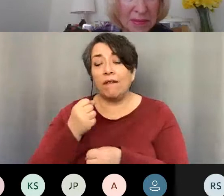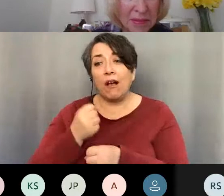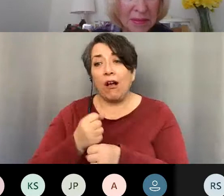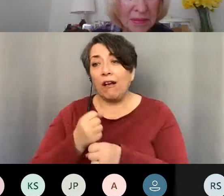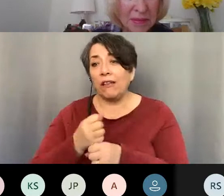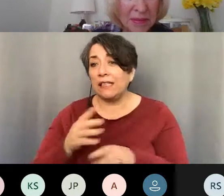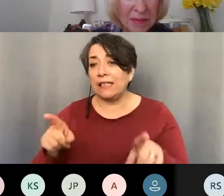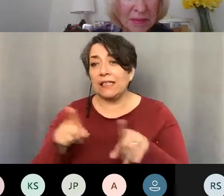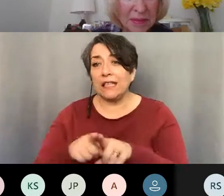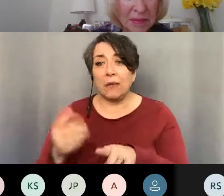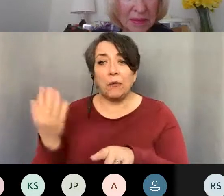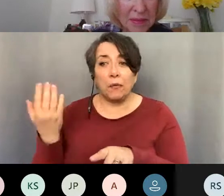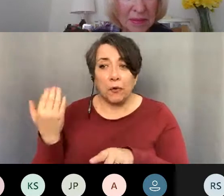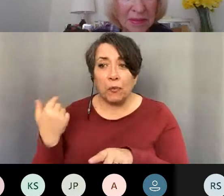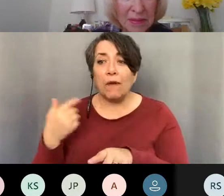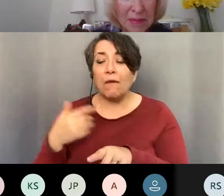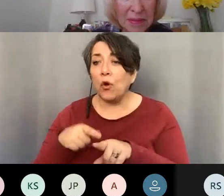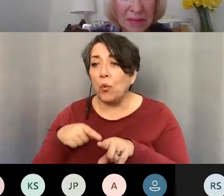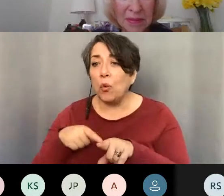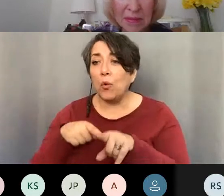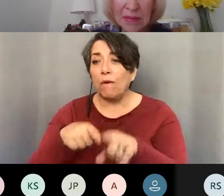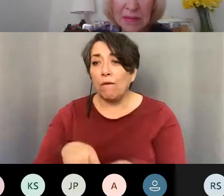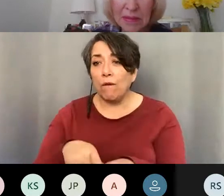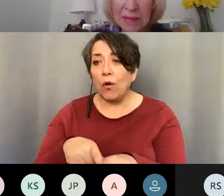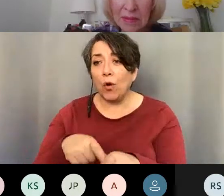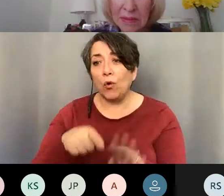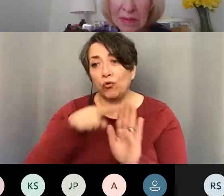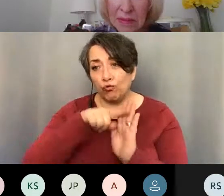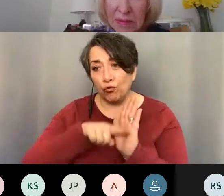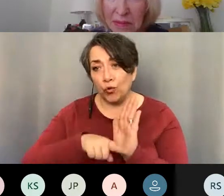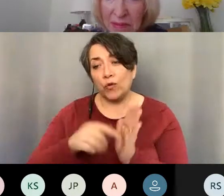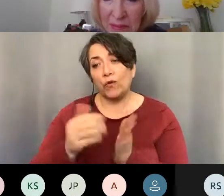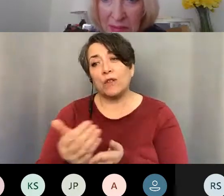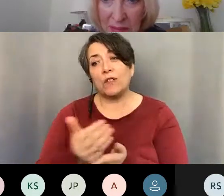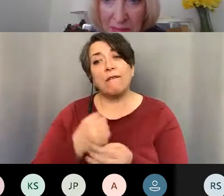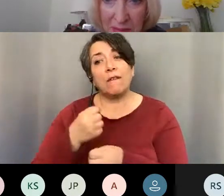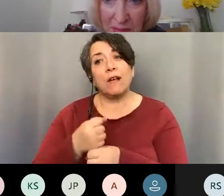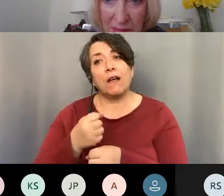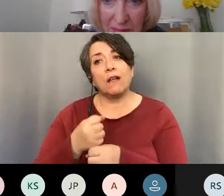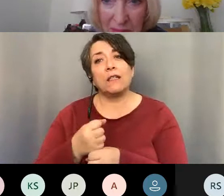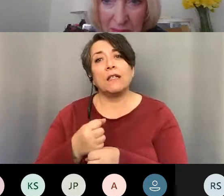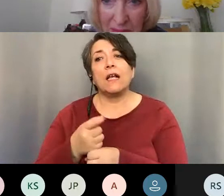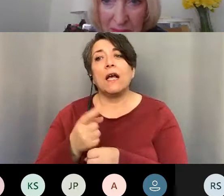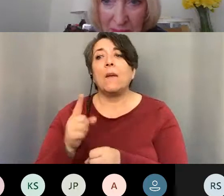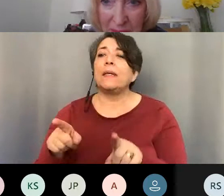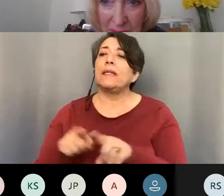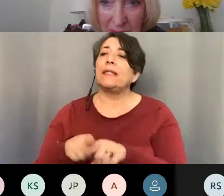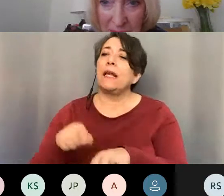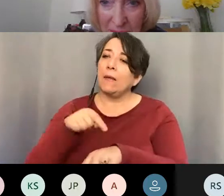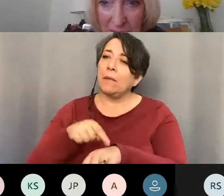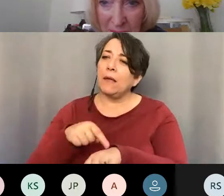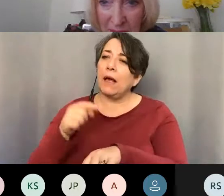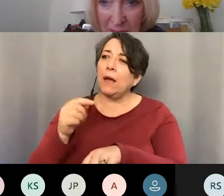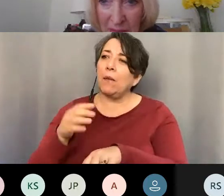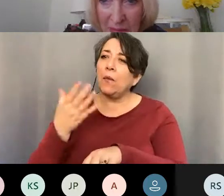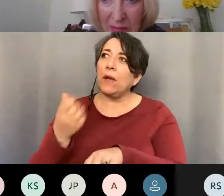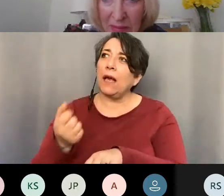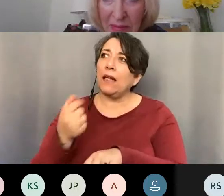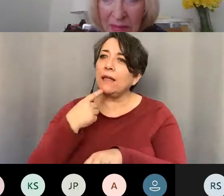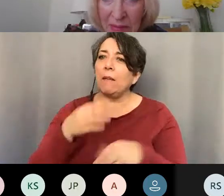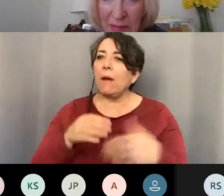In addition to that, what we have found is then we provided guidance to talk about the suitability